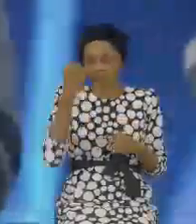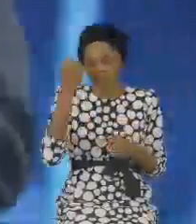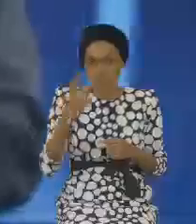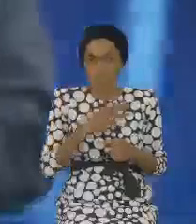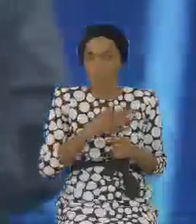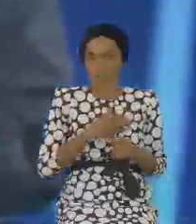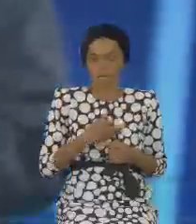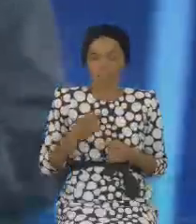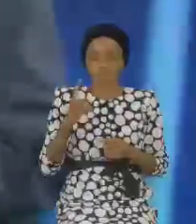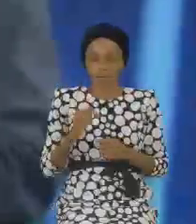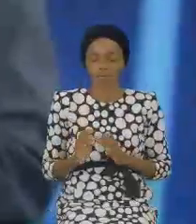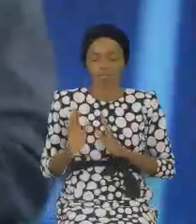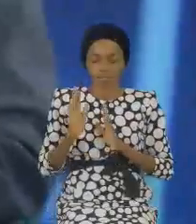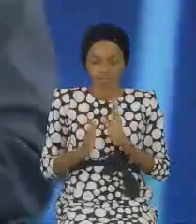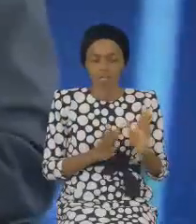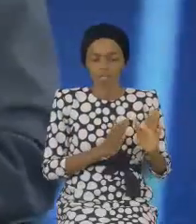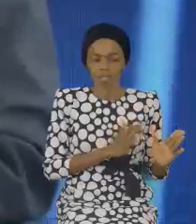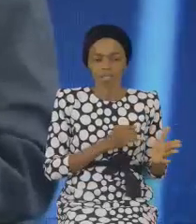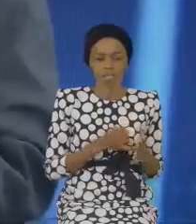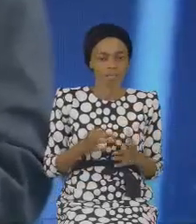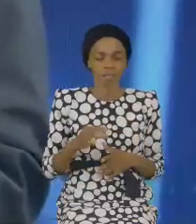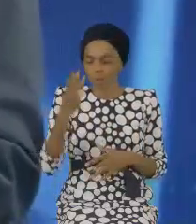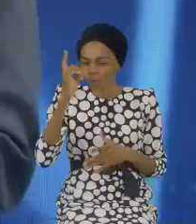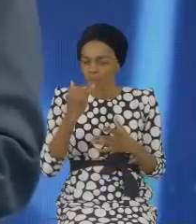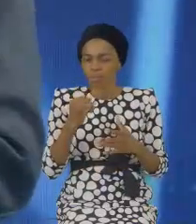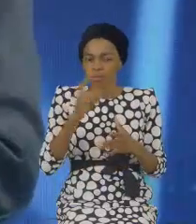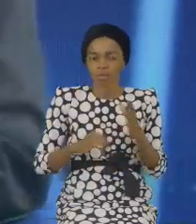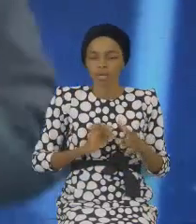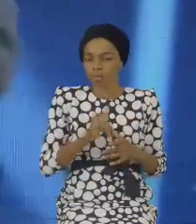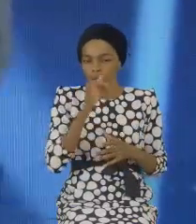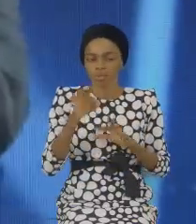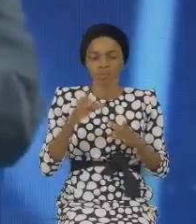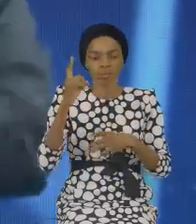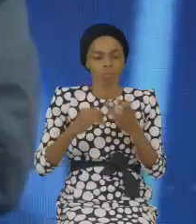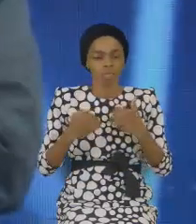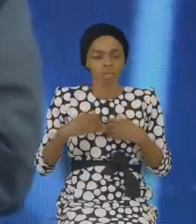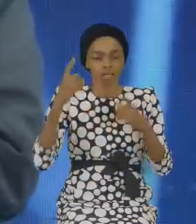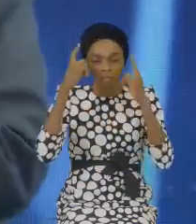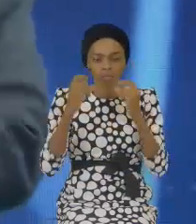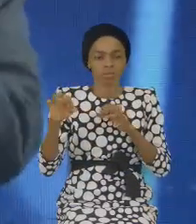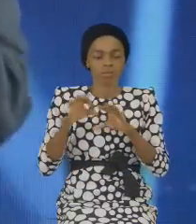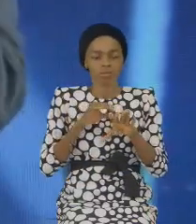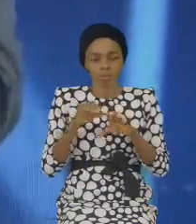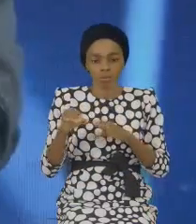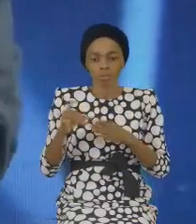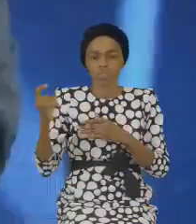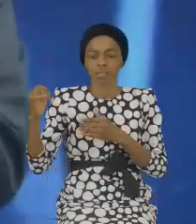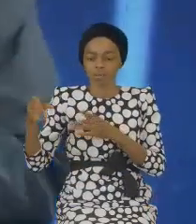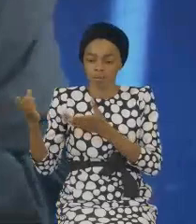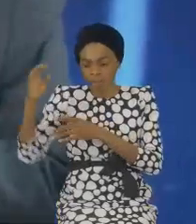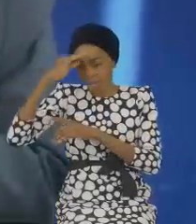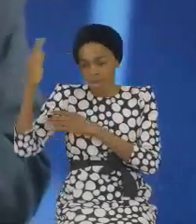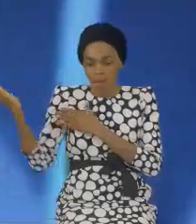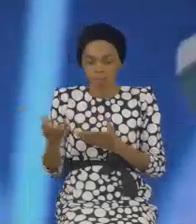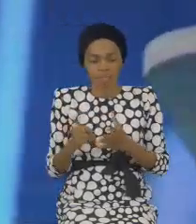well, what am I doing? What has he done? He brought them out of so that he might bring them